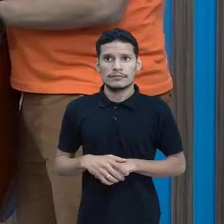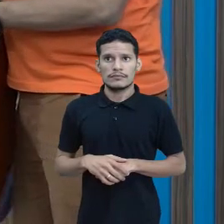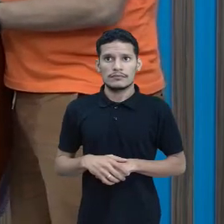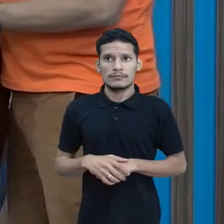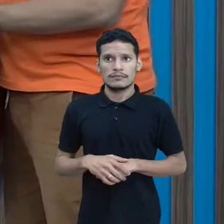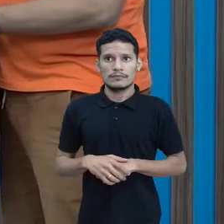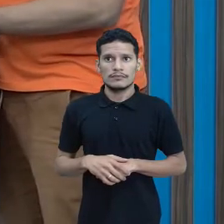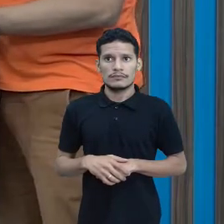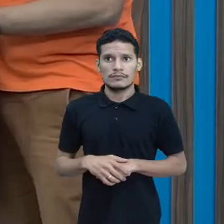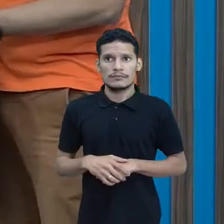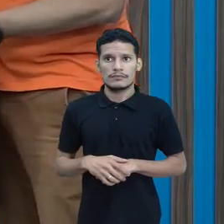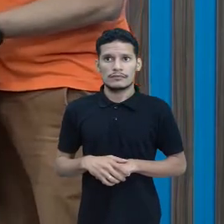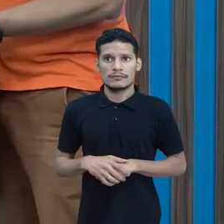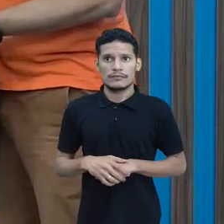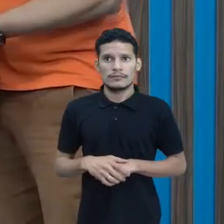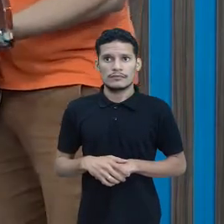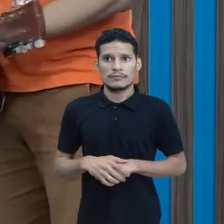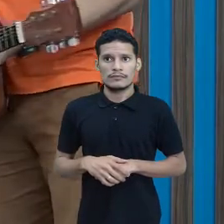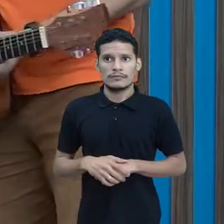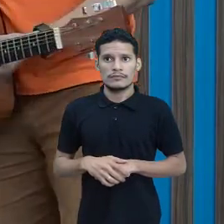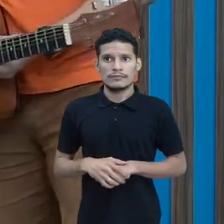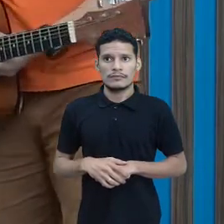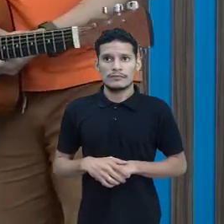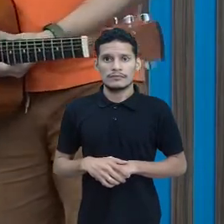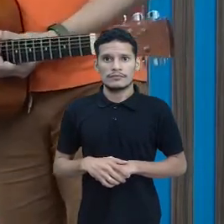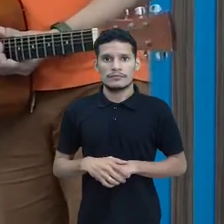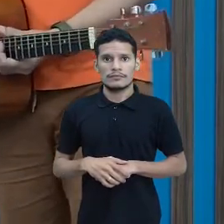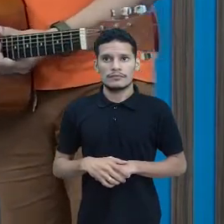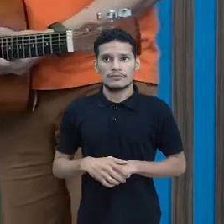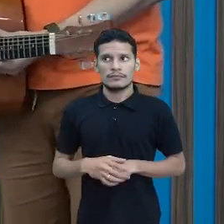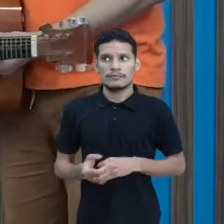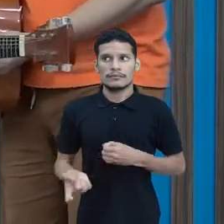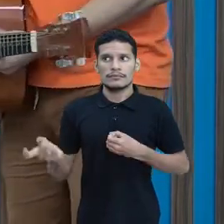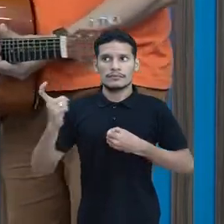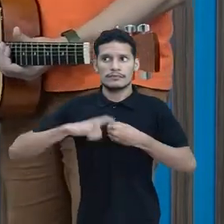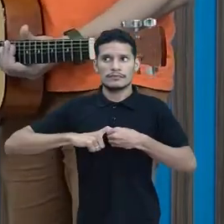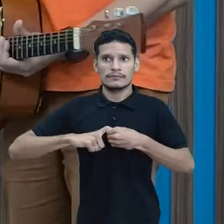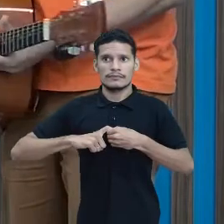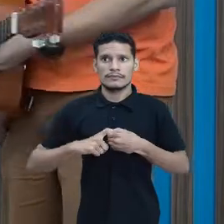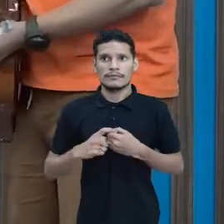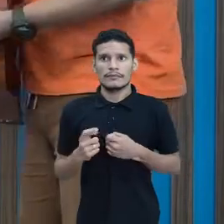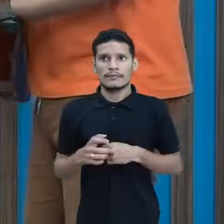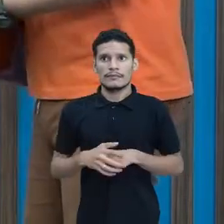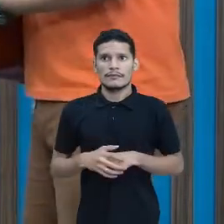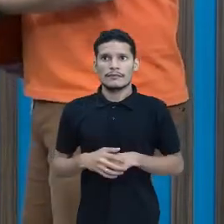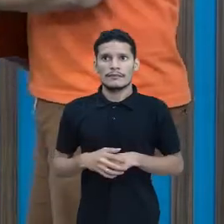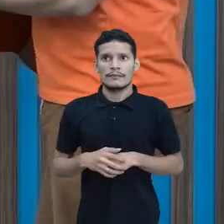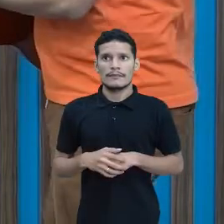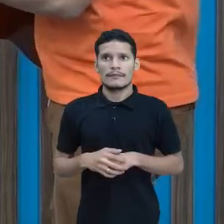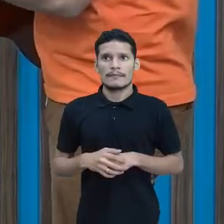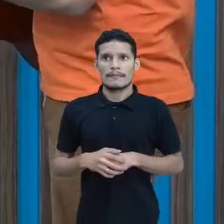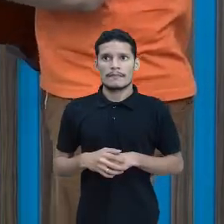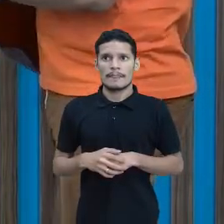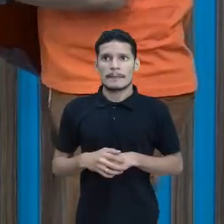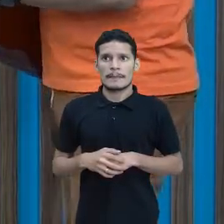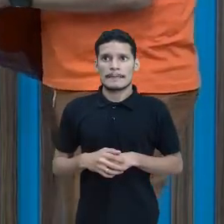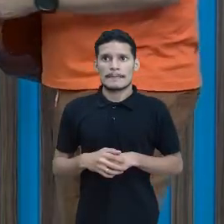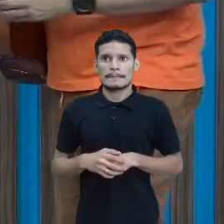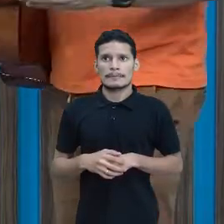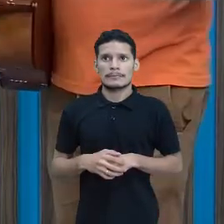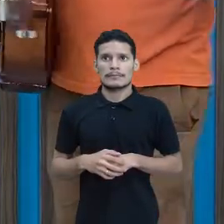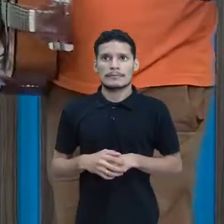Pro outro lado, pro outro lado, pro outro lado, pro outro lado. Vou dar uma introdução aqui,